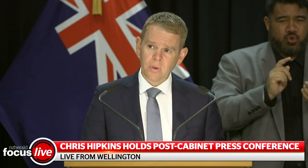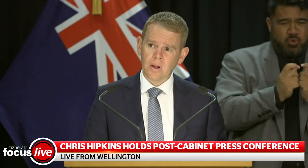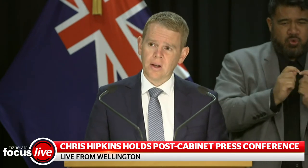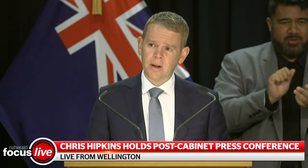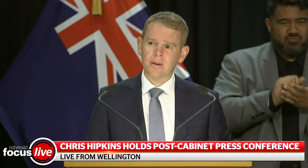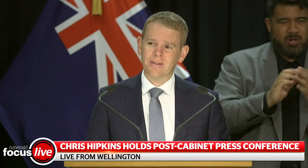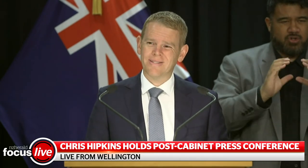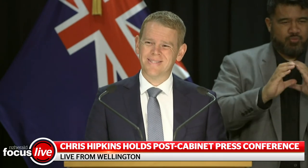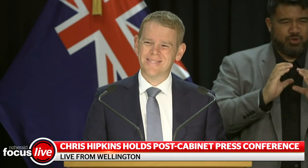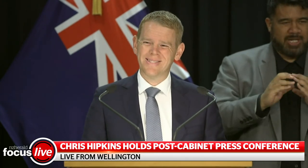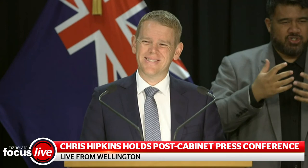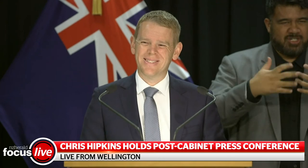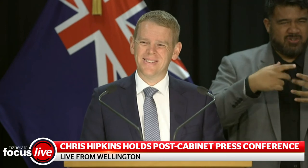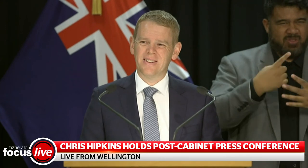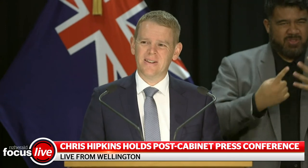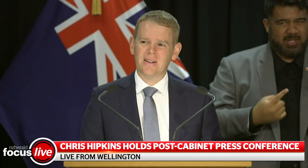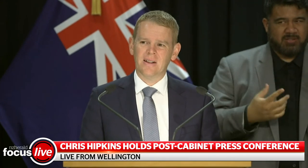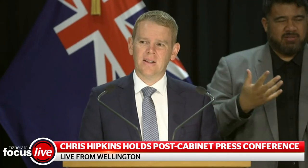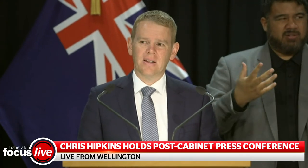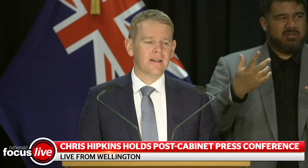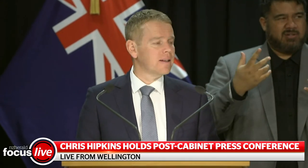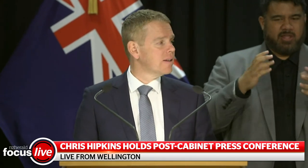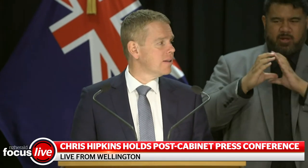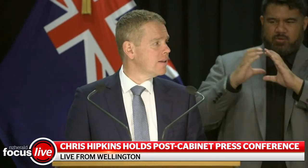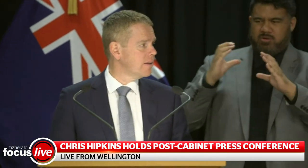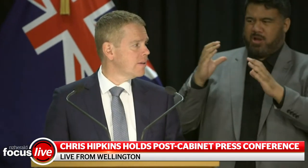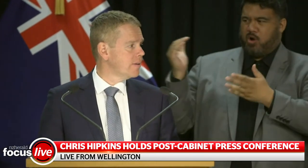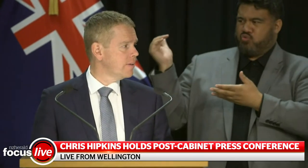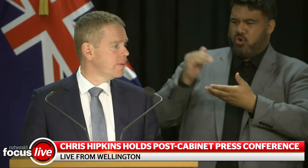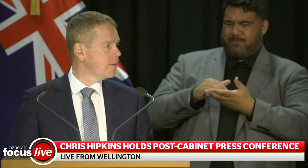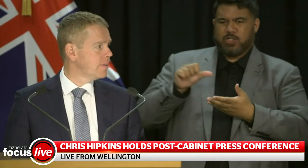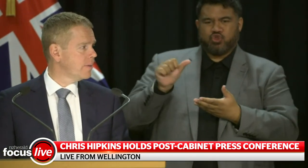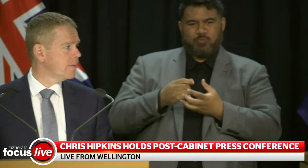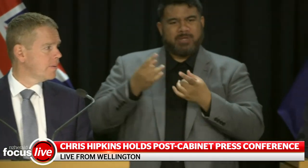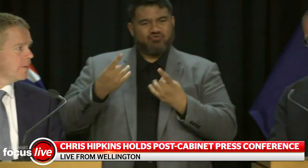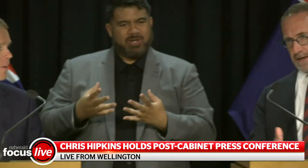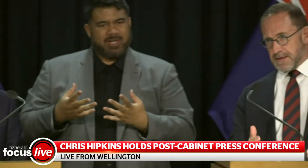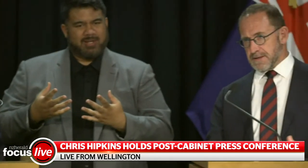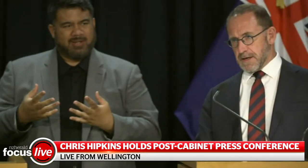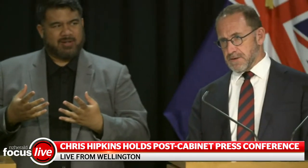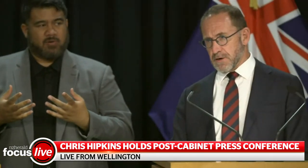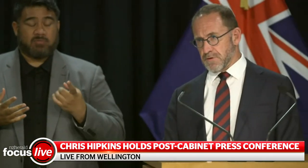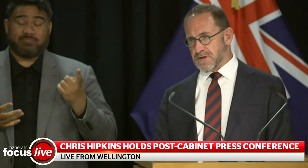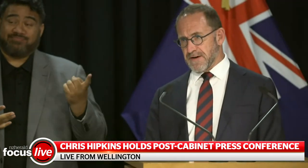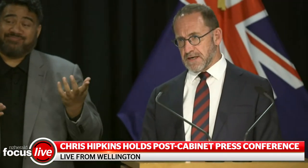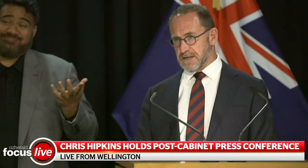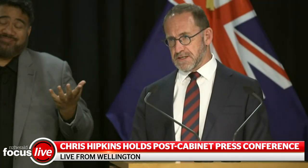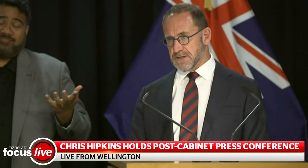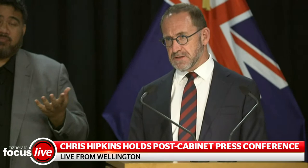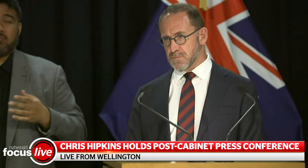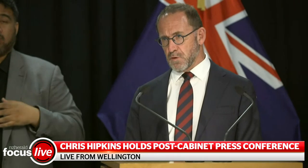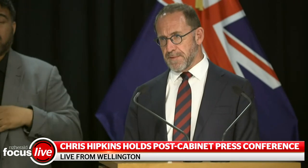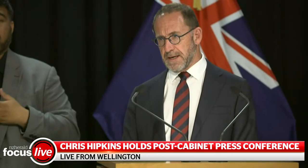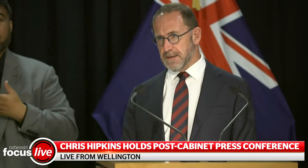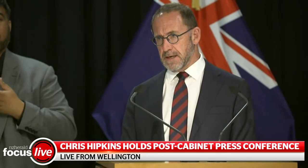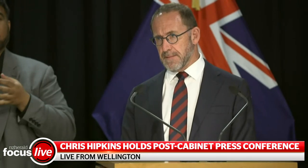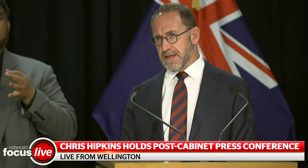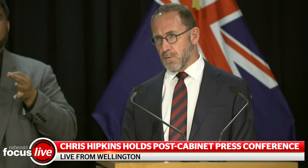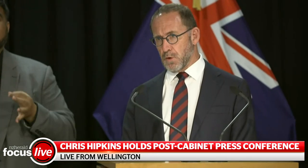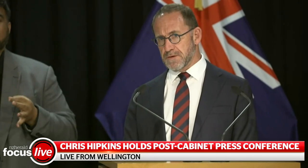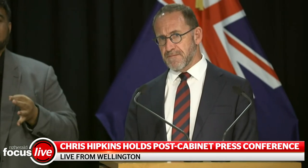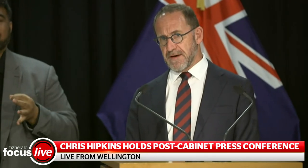arrive to the specification you need? It's the way that those original funding decisions were